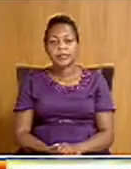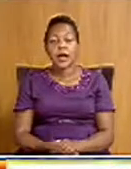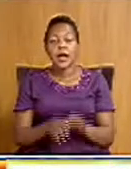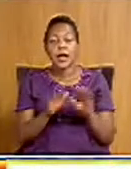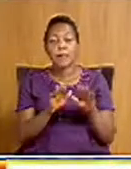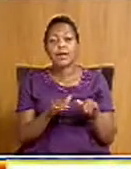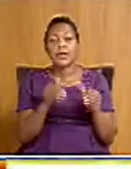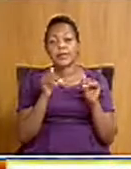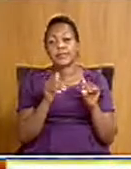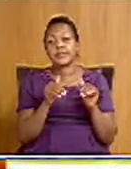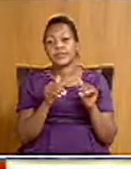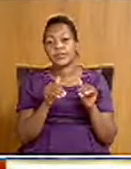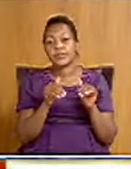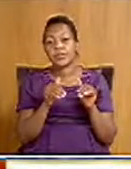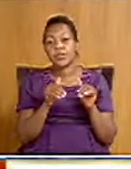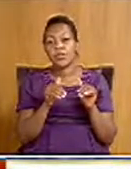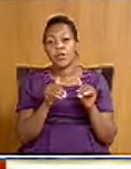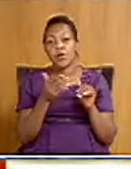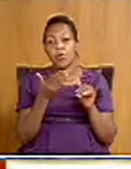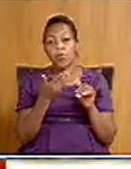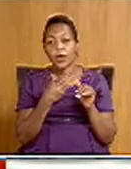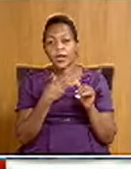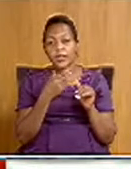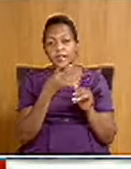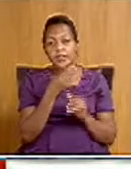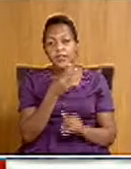In Parliament, we have got